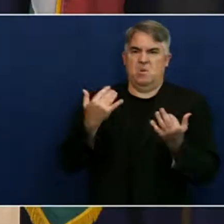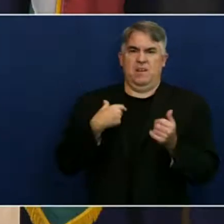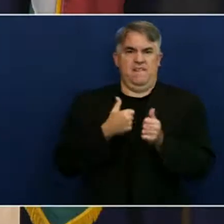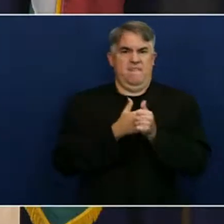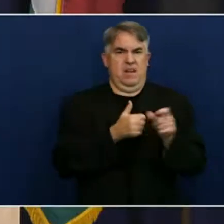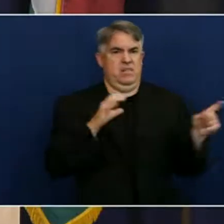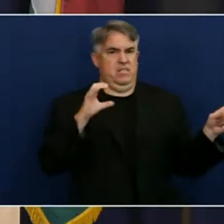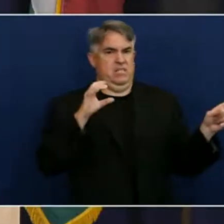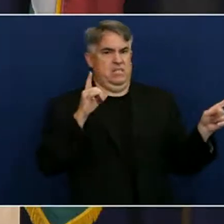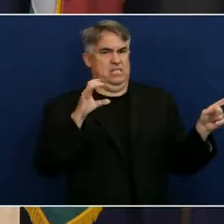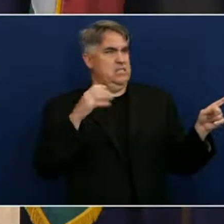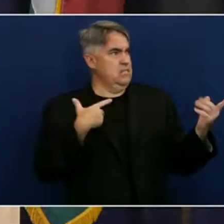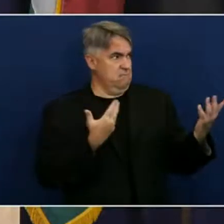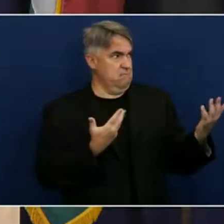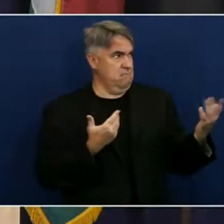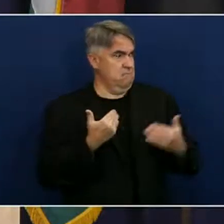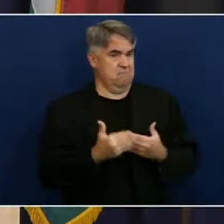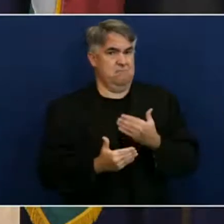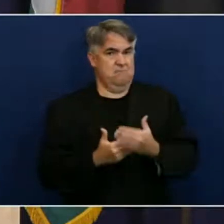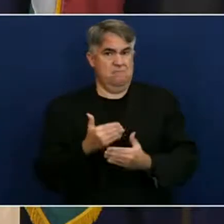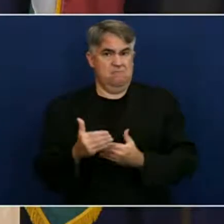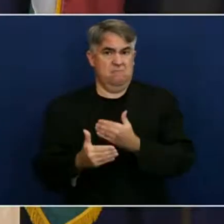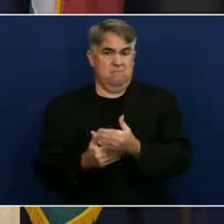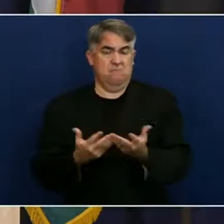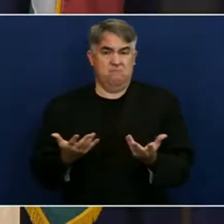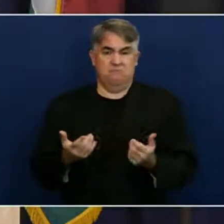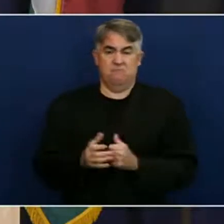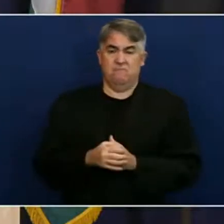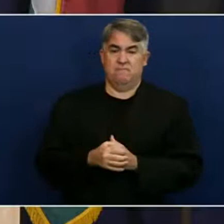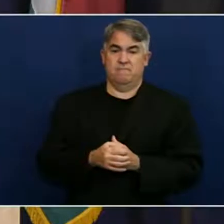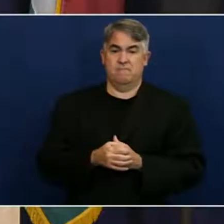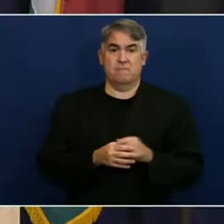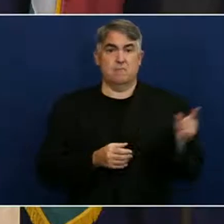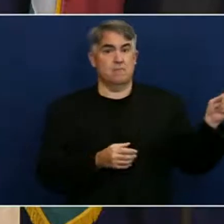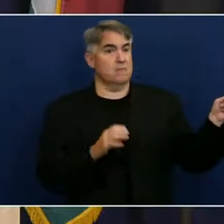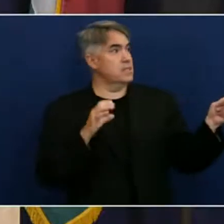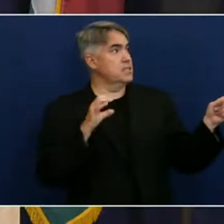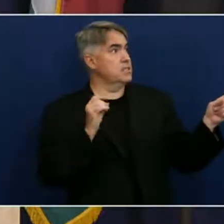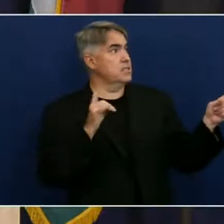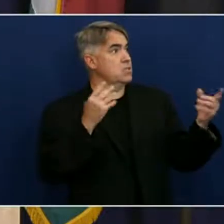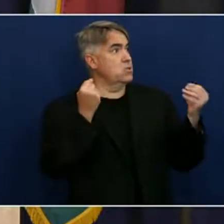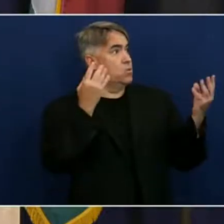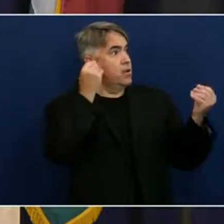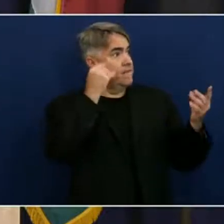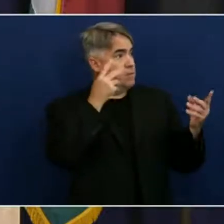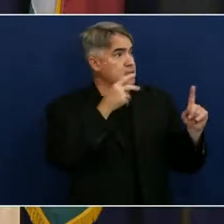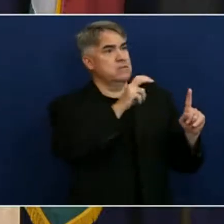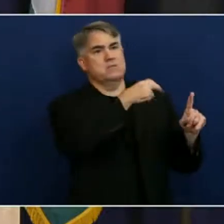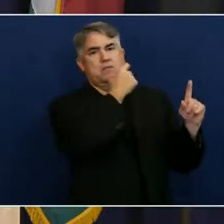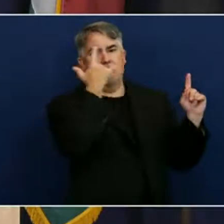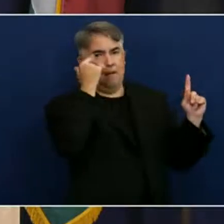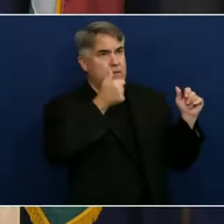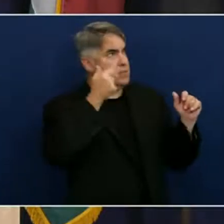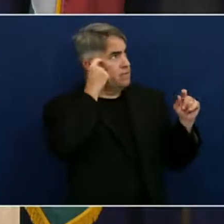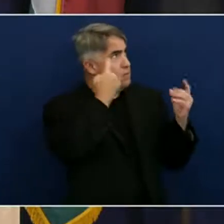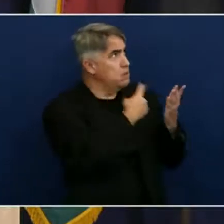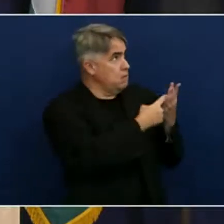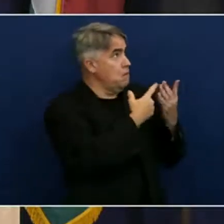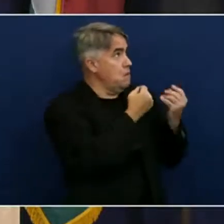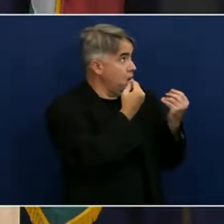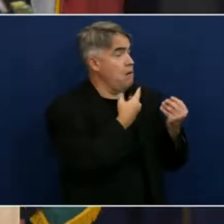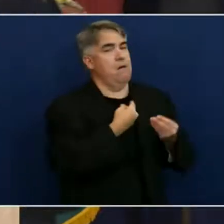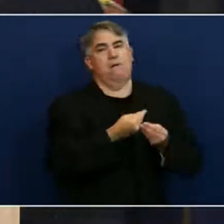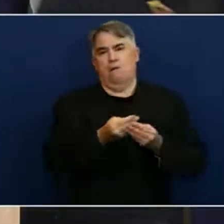and their guidance will be updated and modified after June 15th for beyond the blueprint.